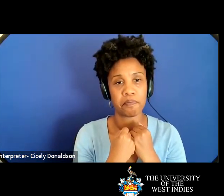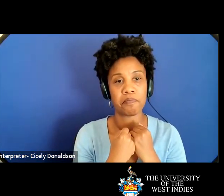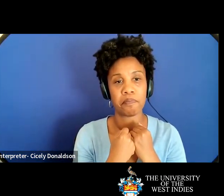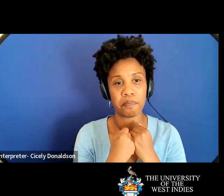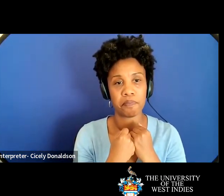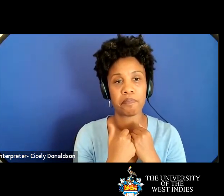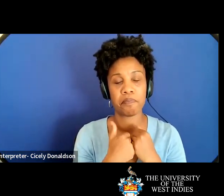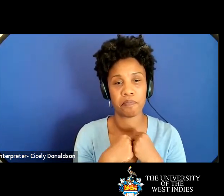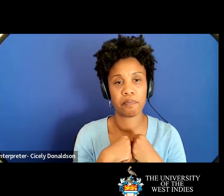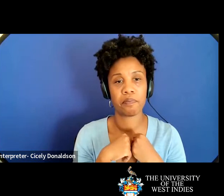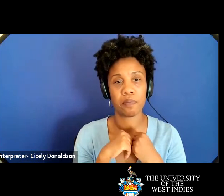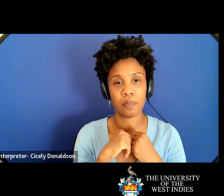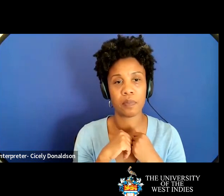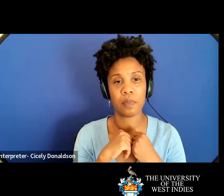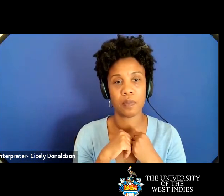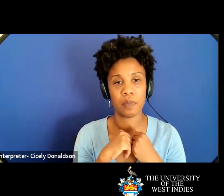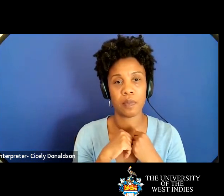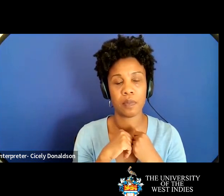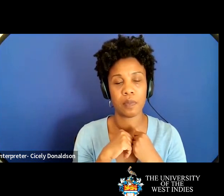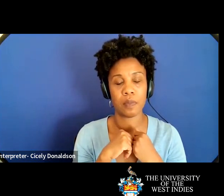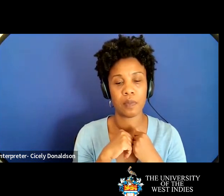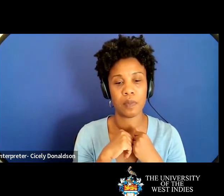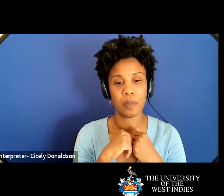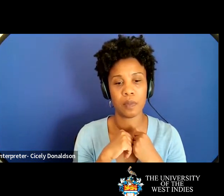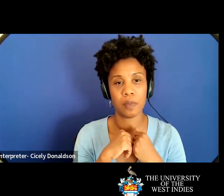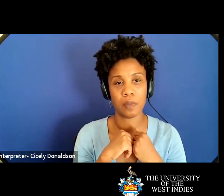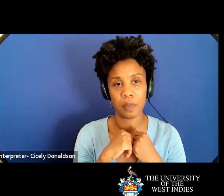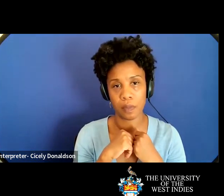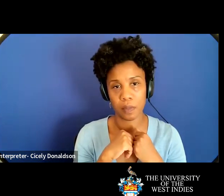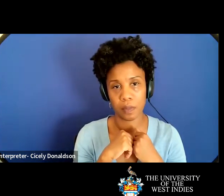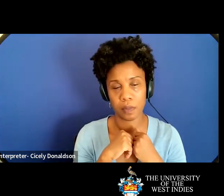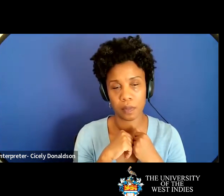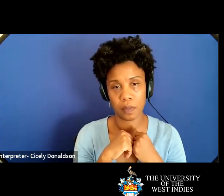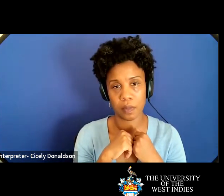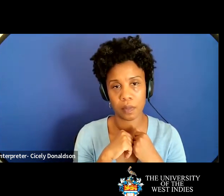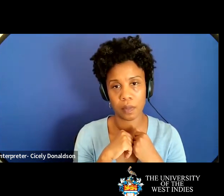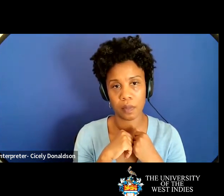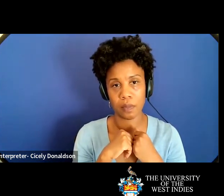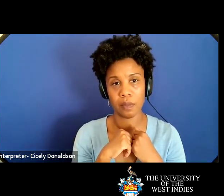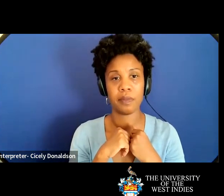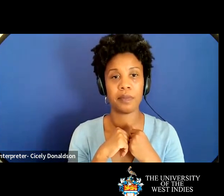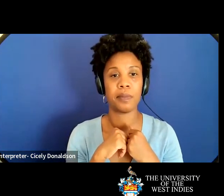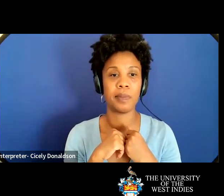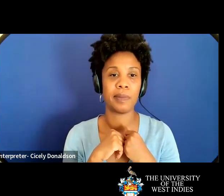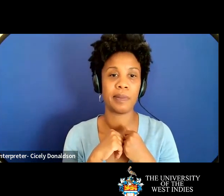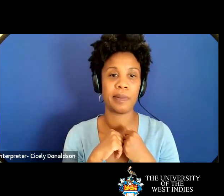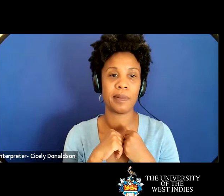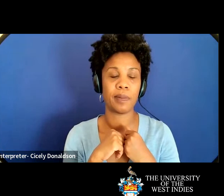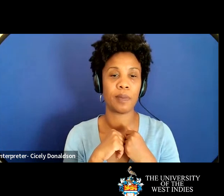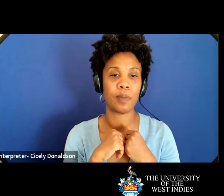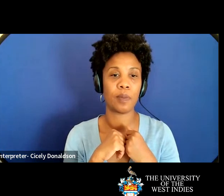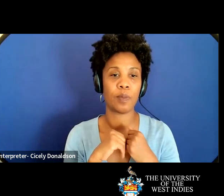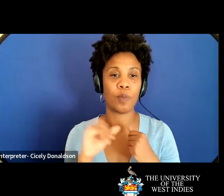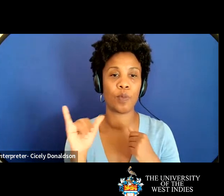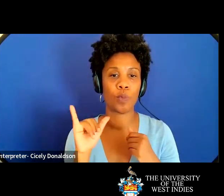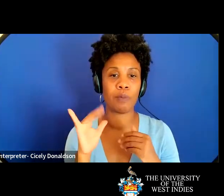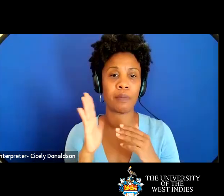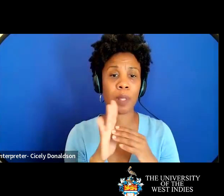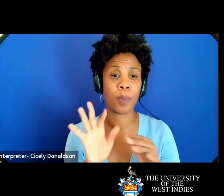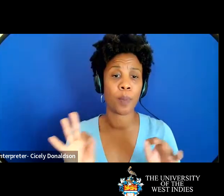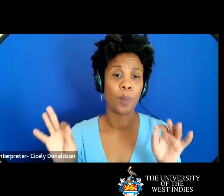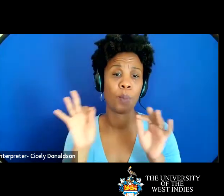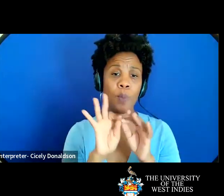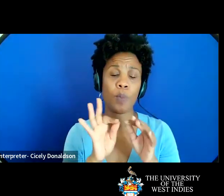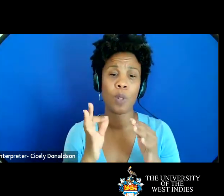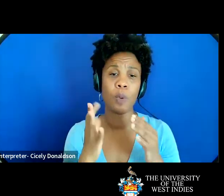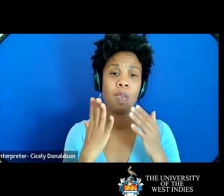over the past 2 days. And most importantly, I want to thank the